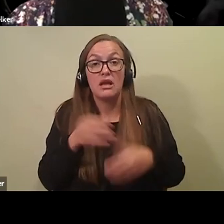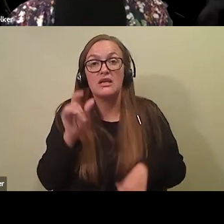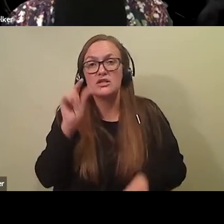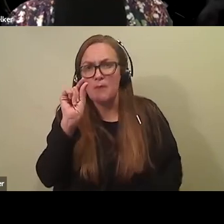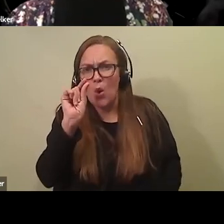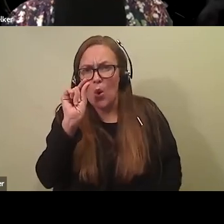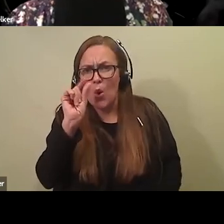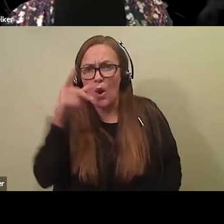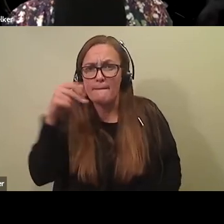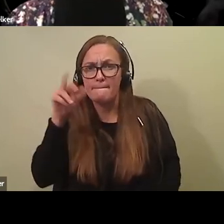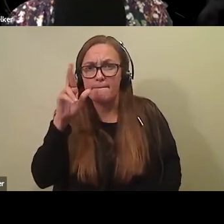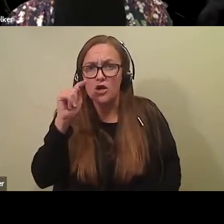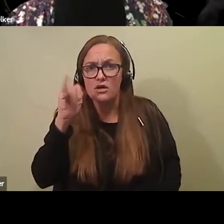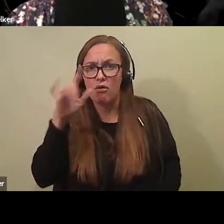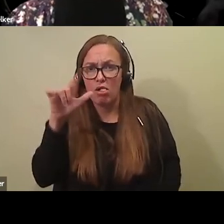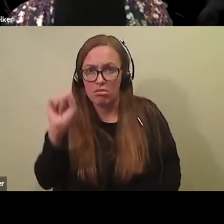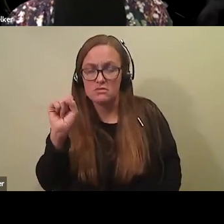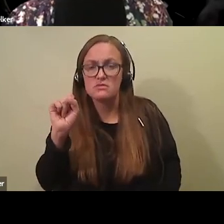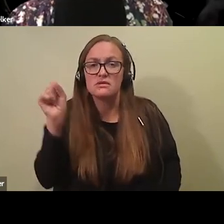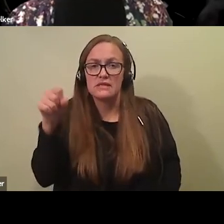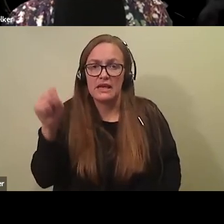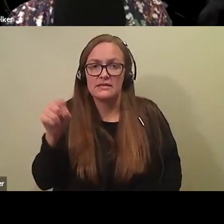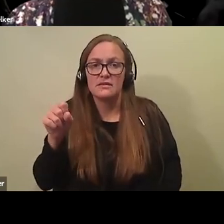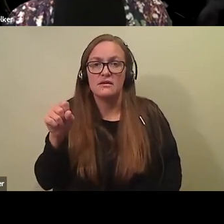smaller particles in various ways. So